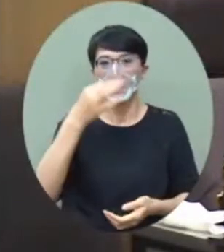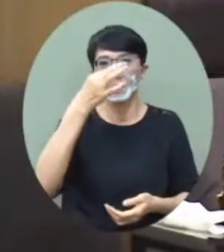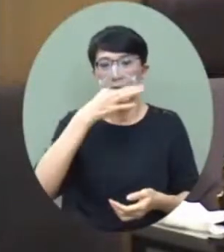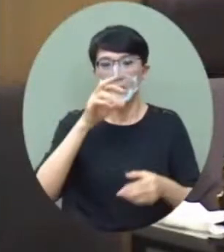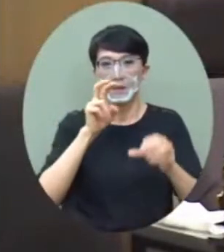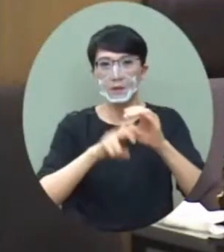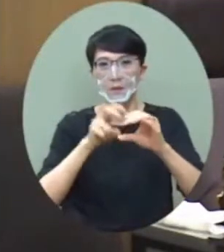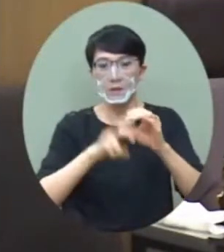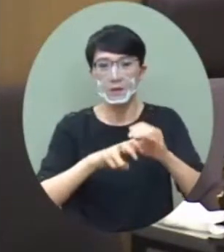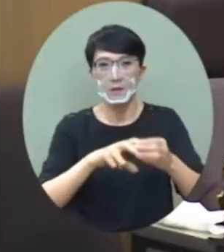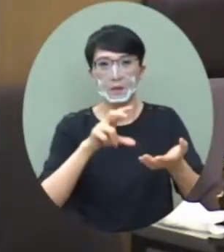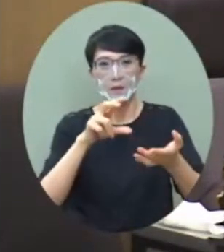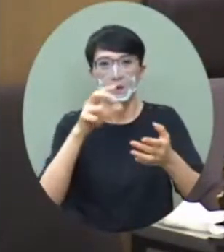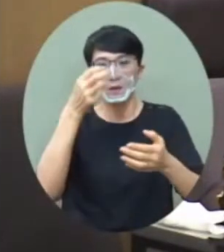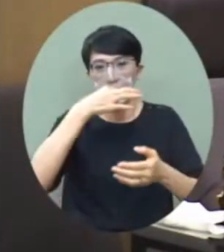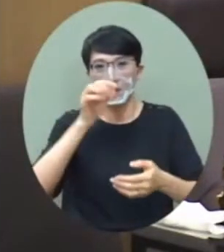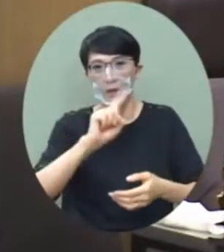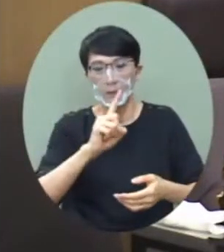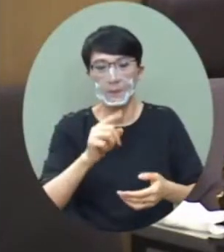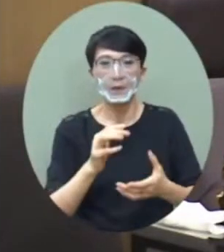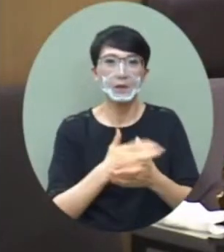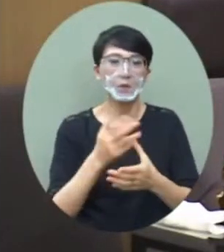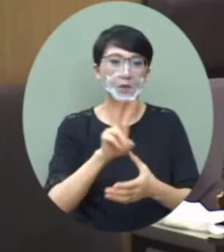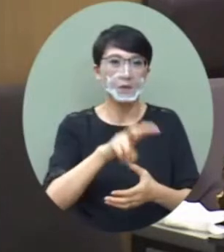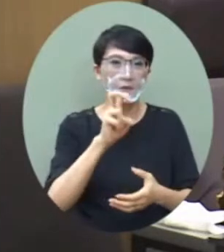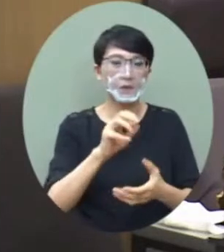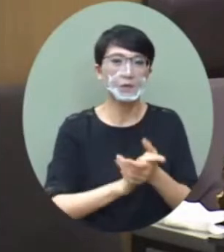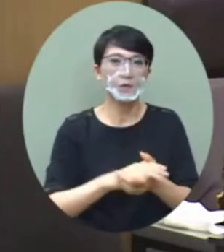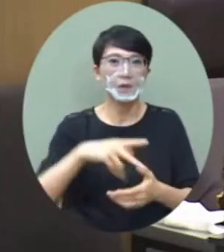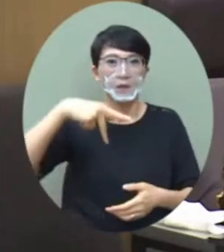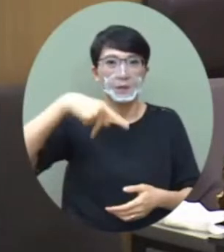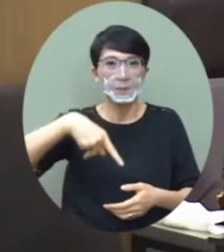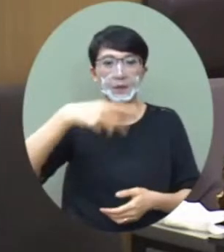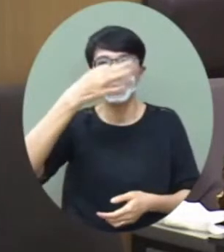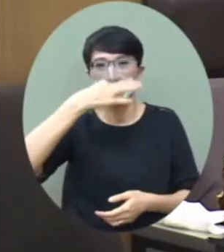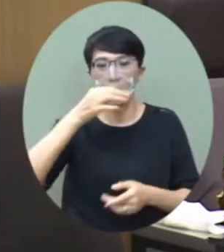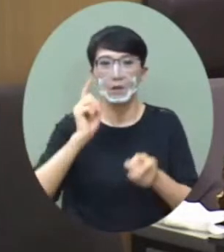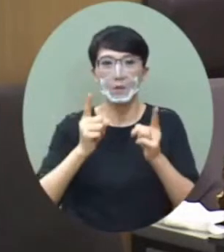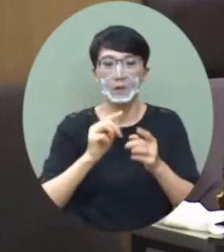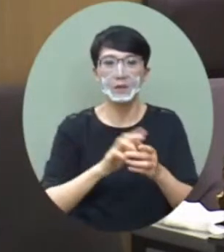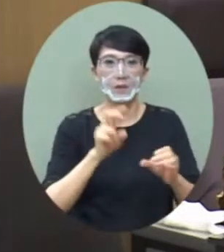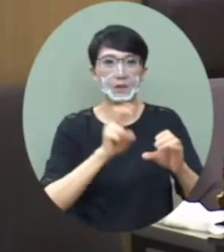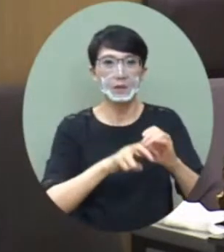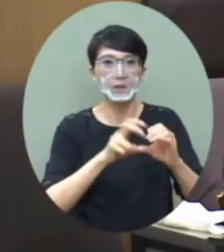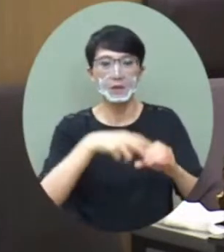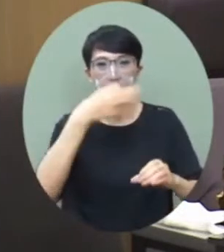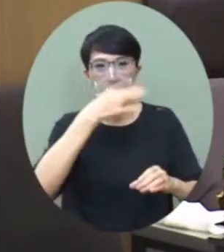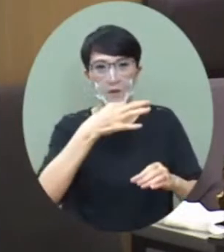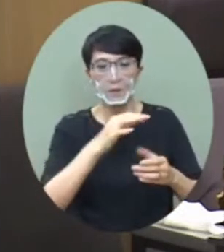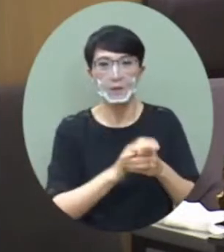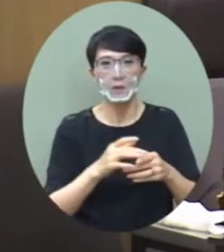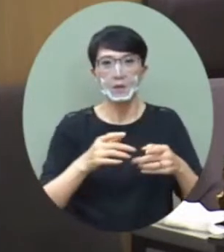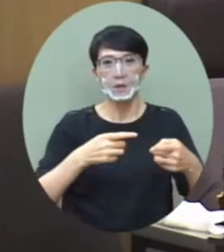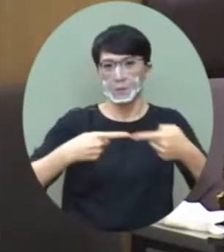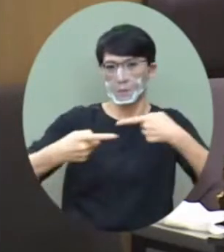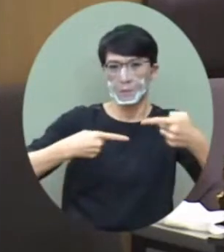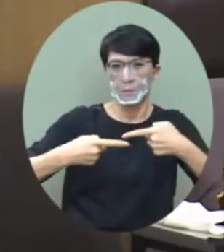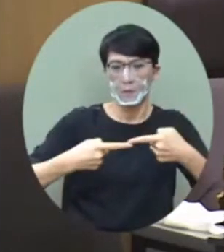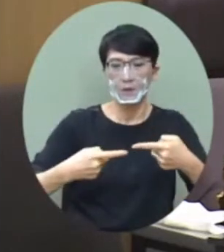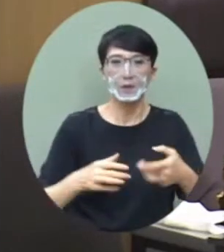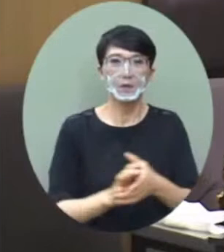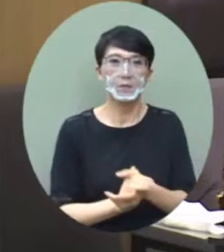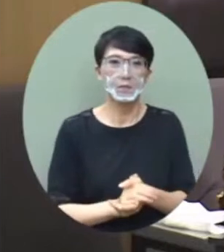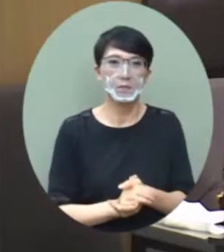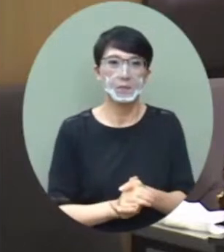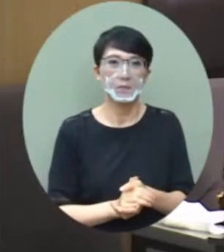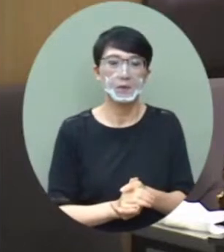patients to tell doctors Western medicine they are taking